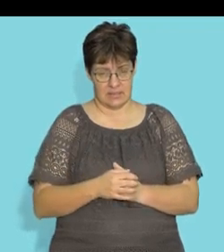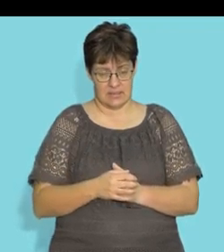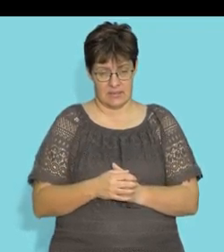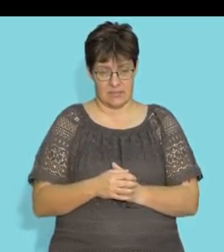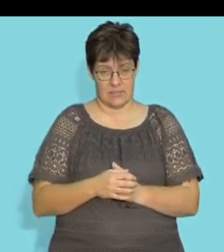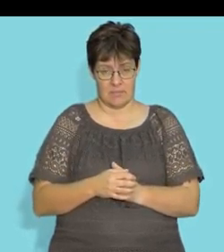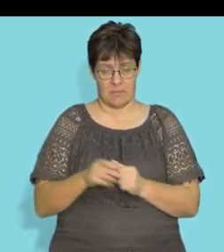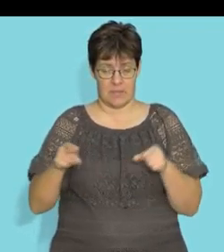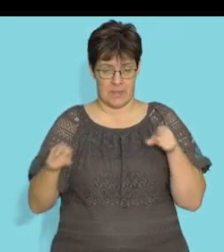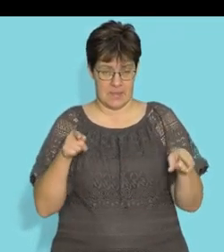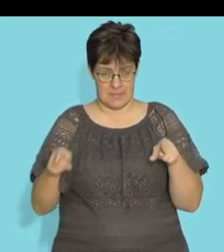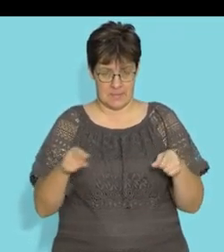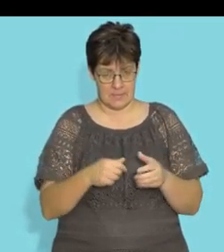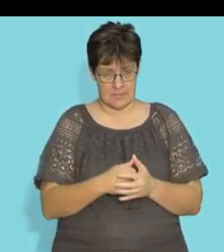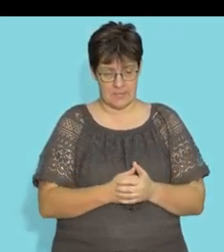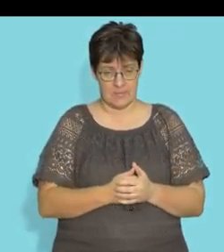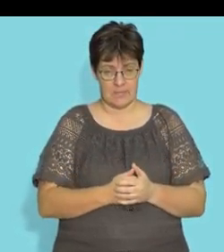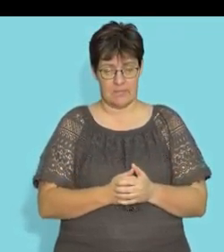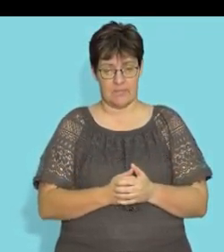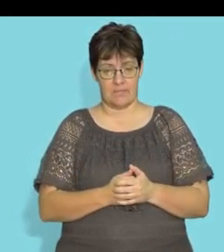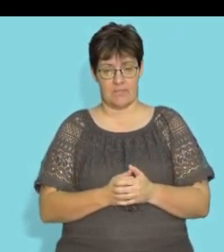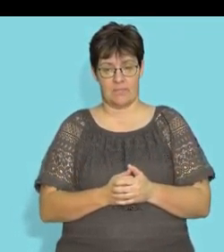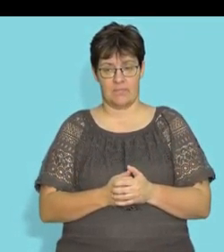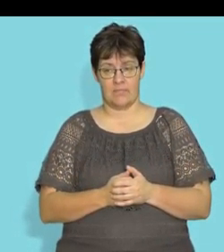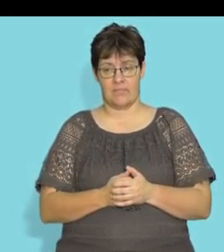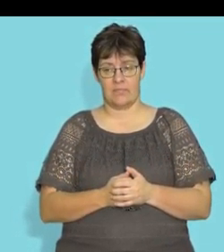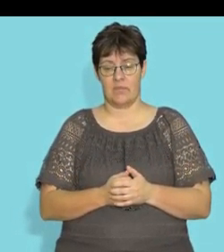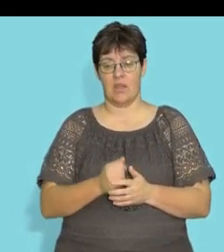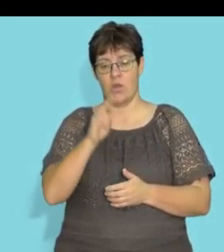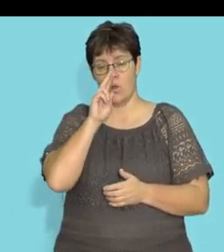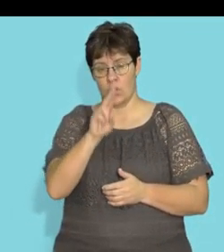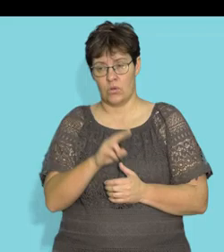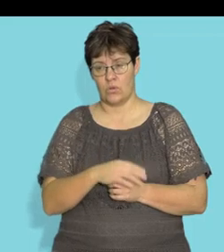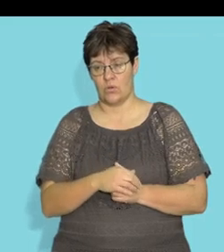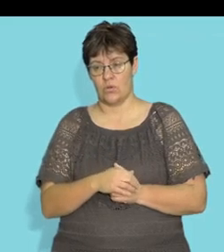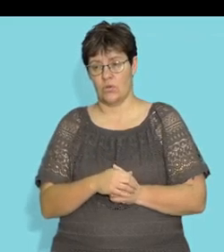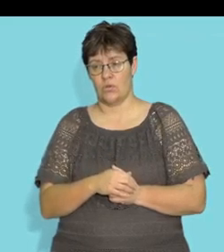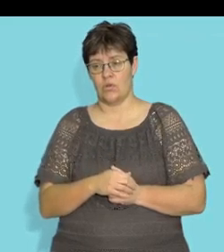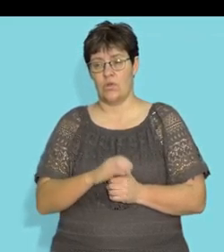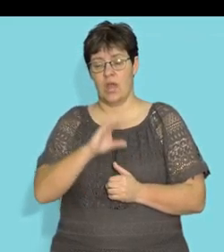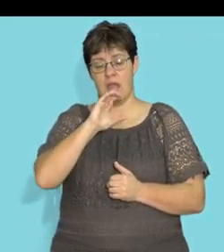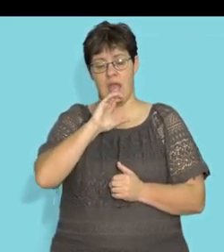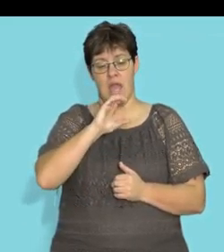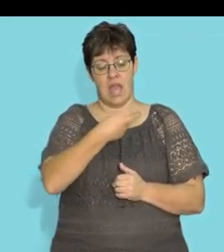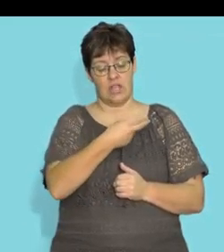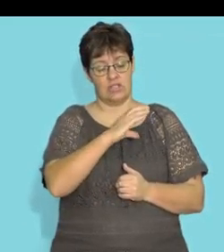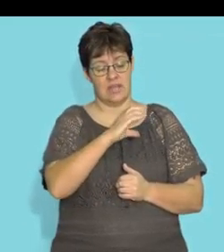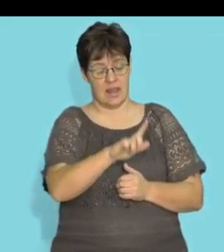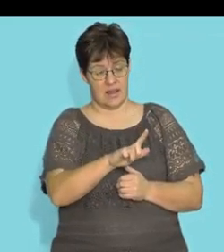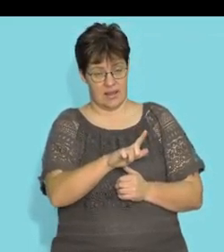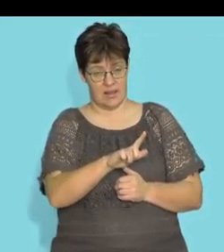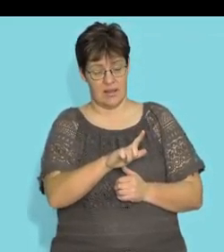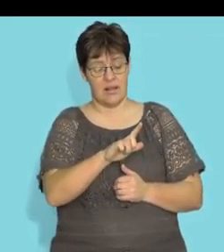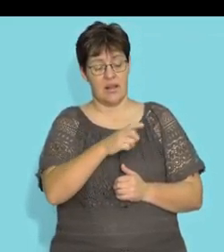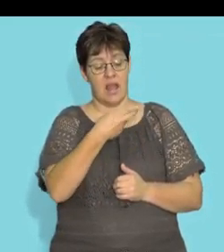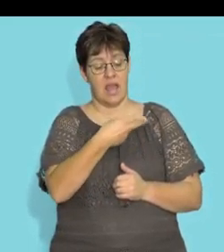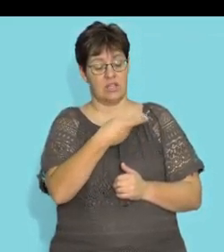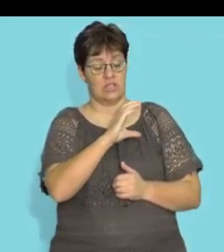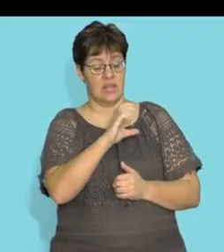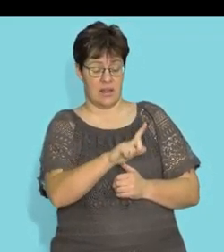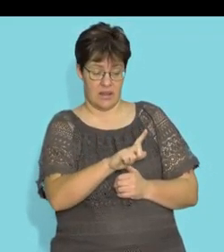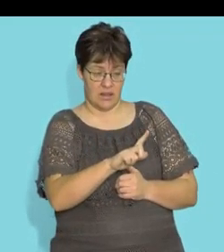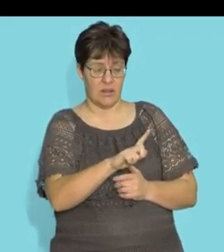strong conjugate acid. And the strong conjugate acid to the likes of hydronium ion is now